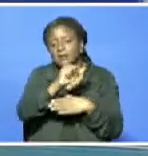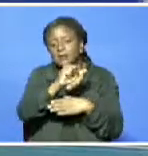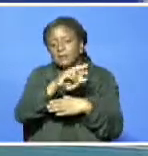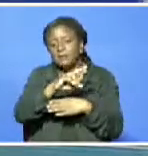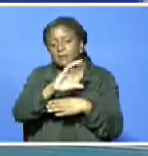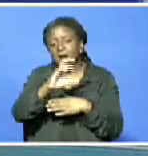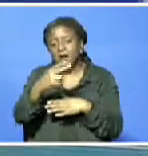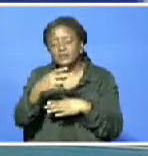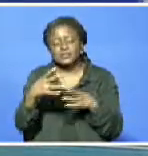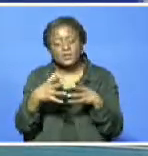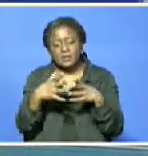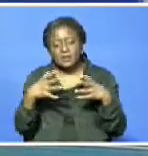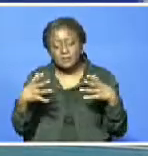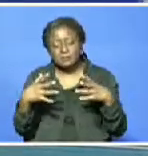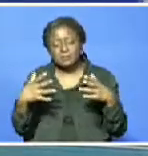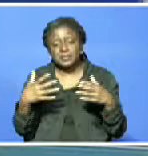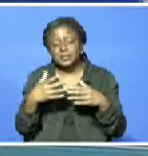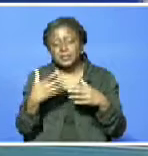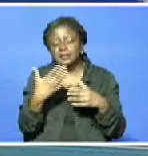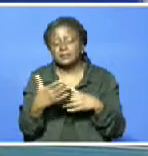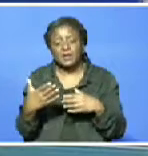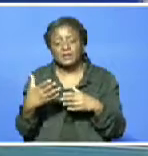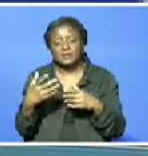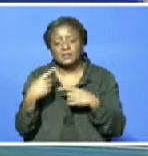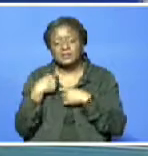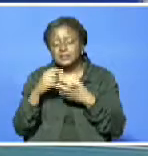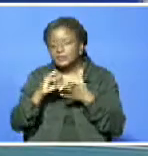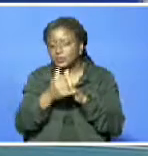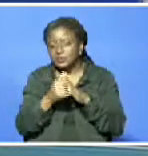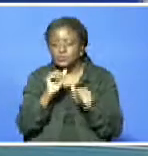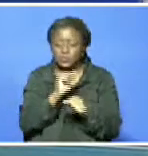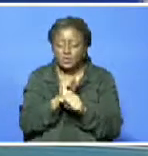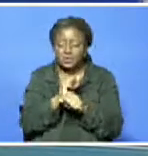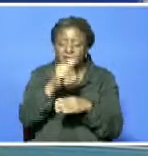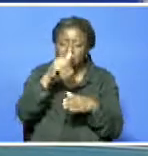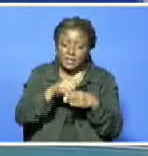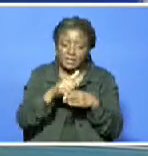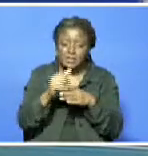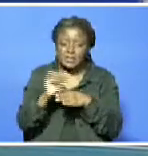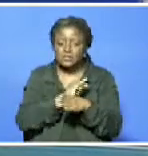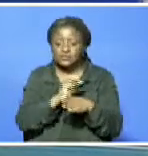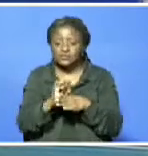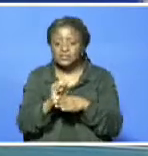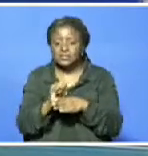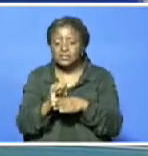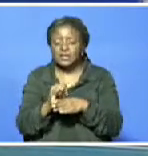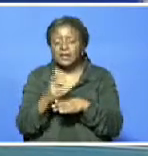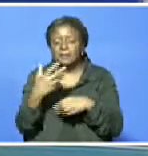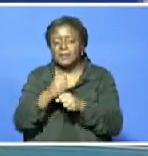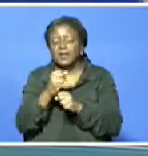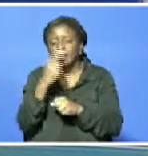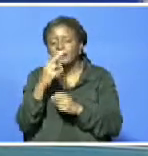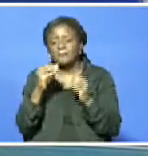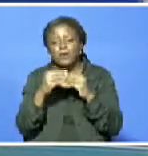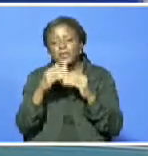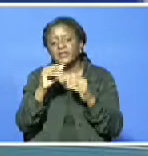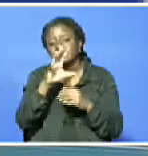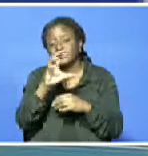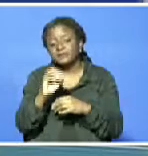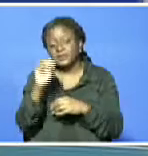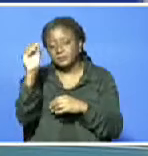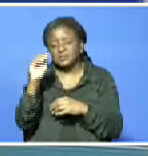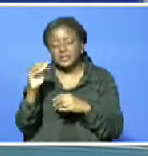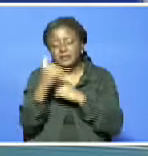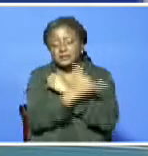big deal since those working directly and indirectly in the industry make up more than 50% of the country's labor force. Now,